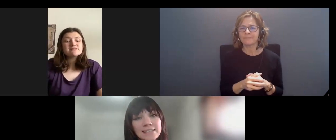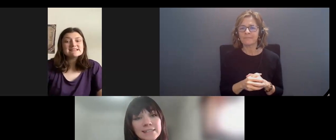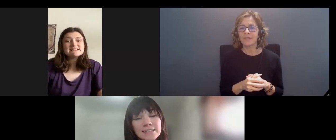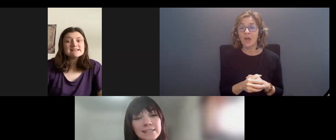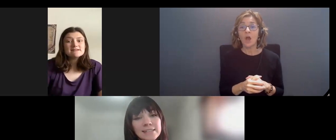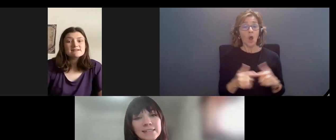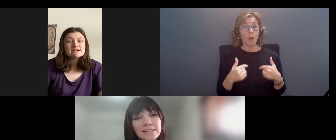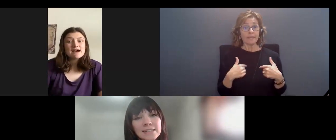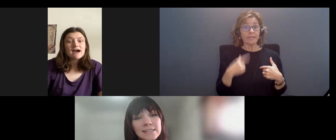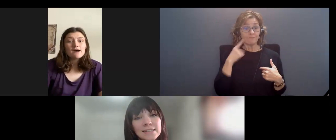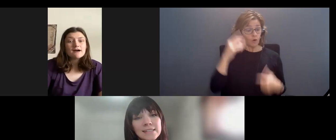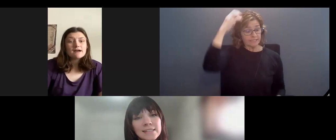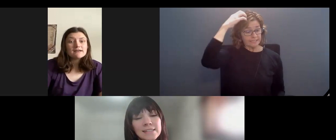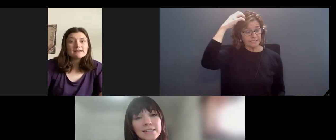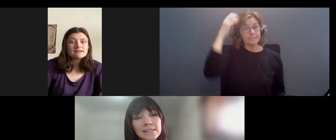with Disney,